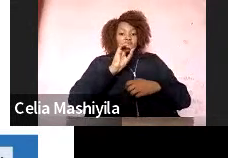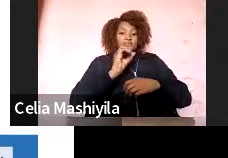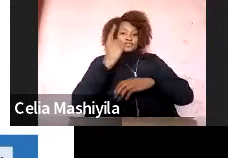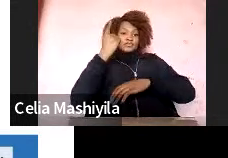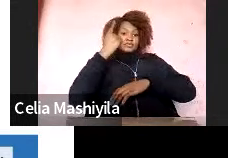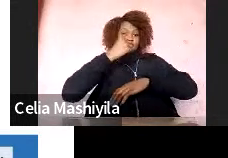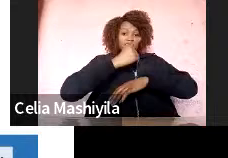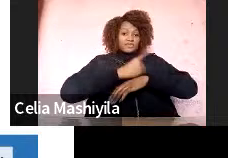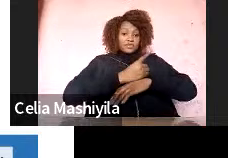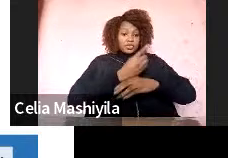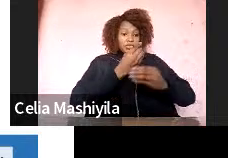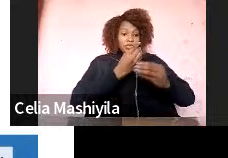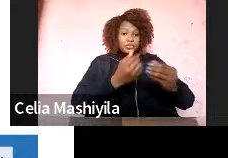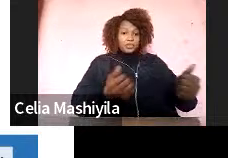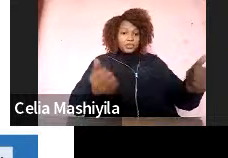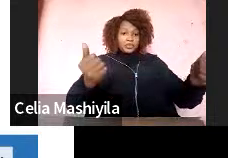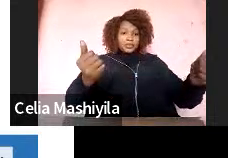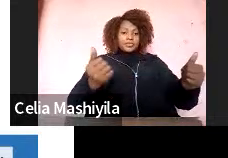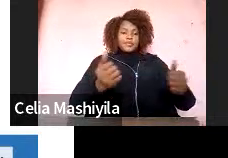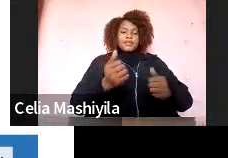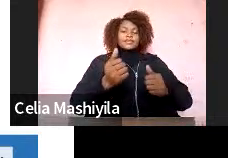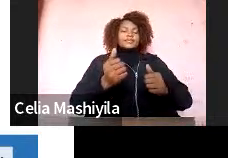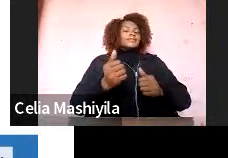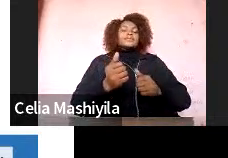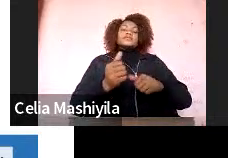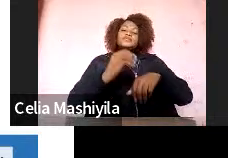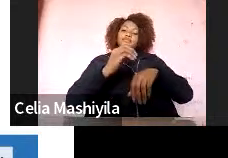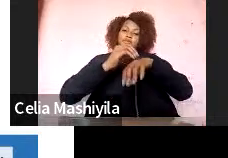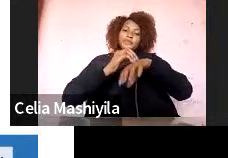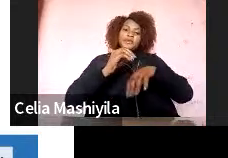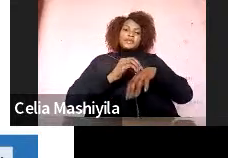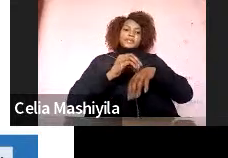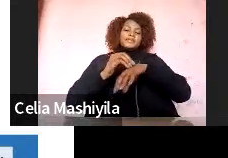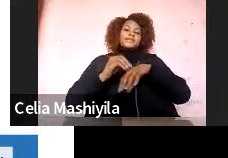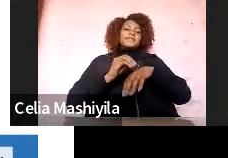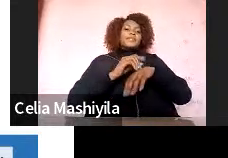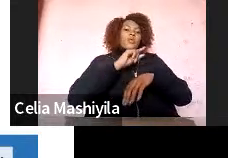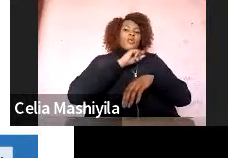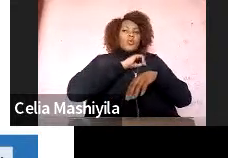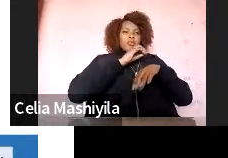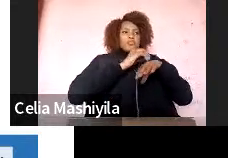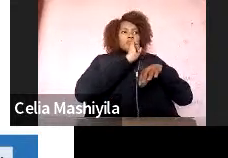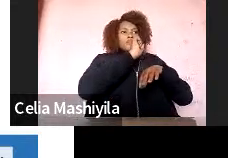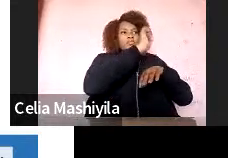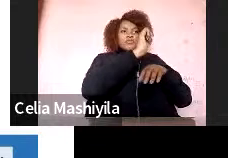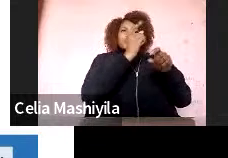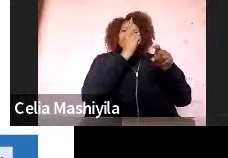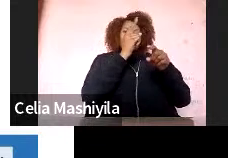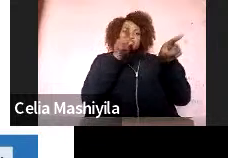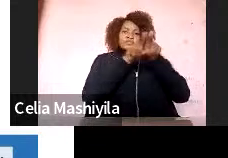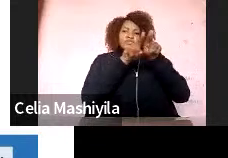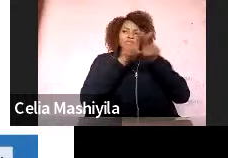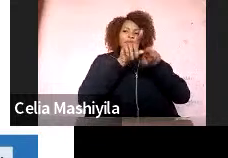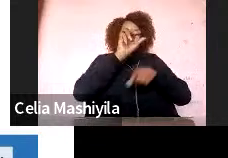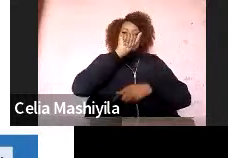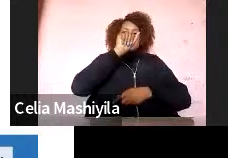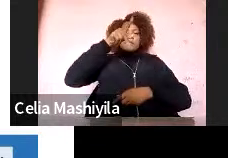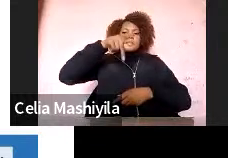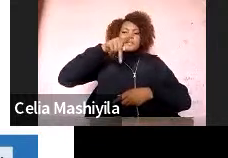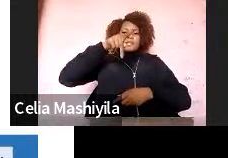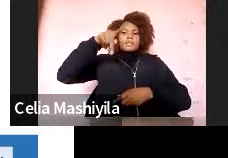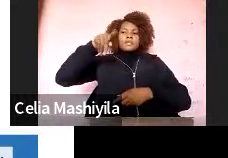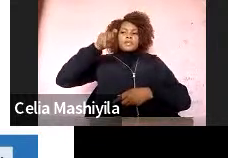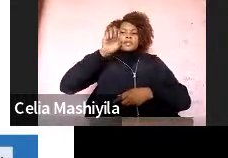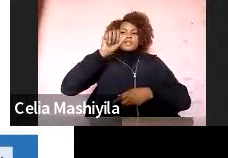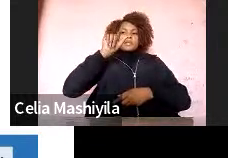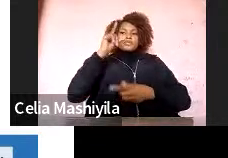expire, because then that makes your issue also to expire. Or you need to jump so many hoops.